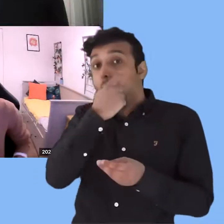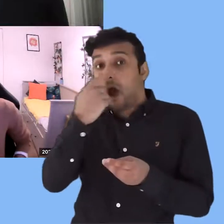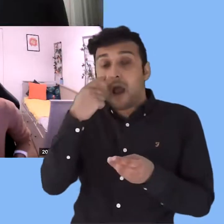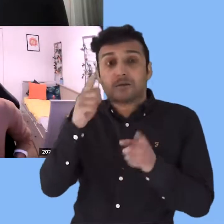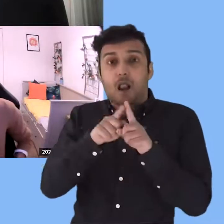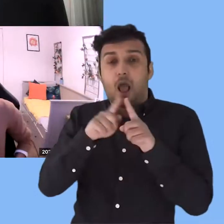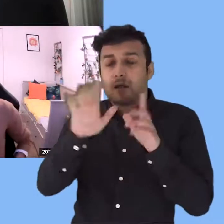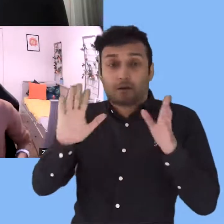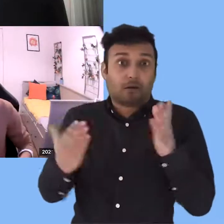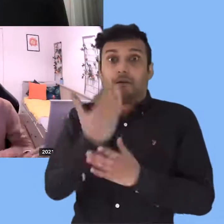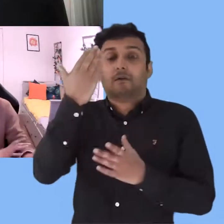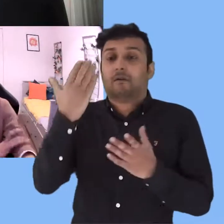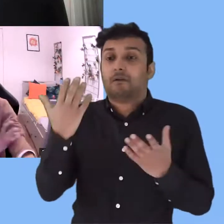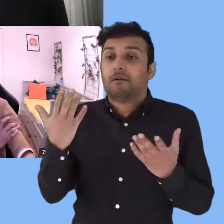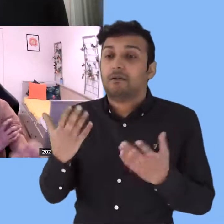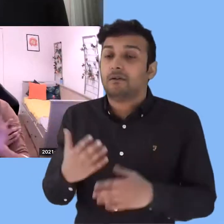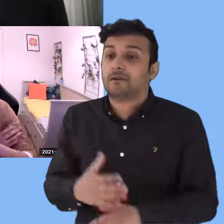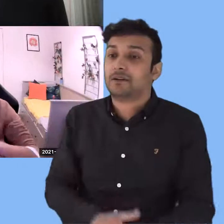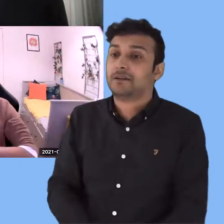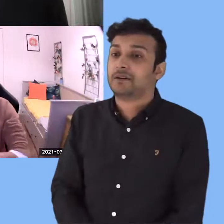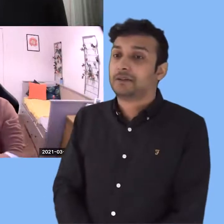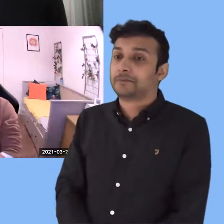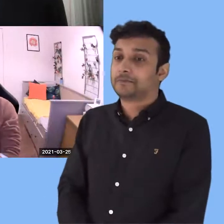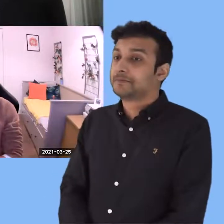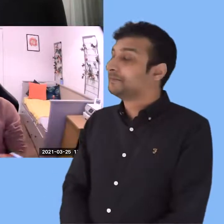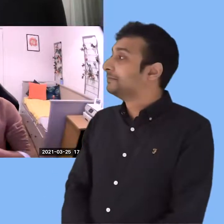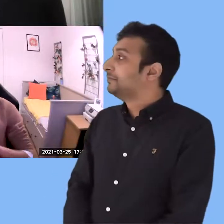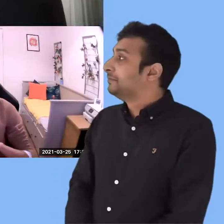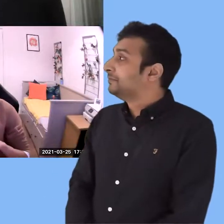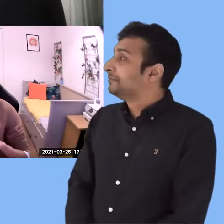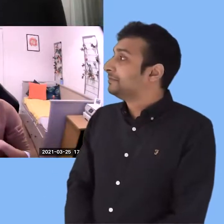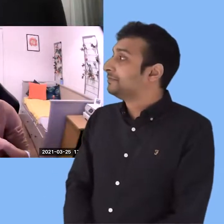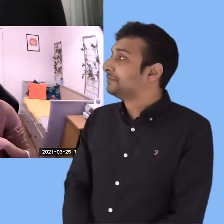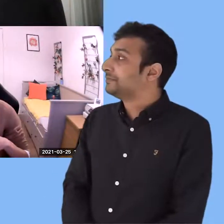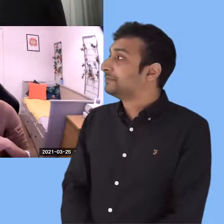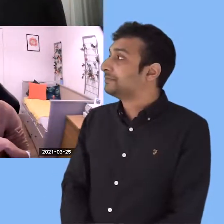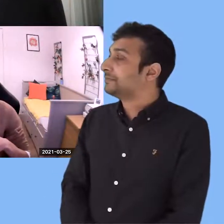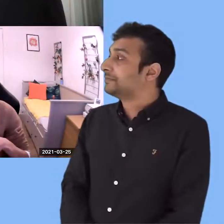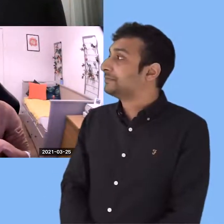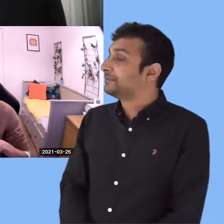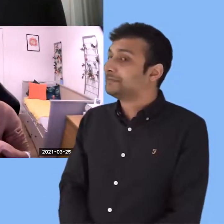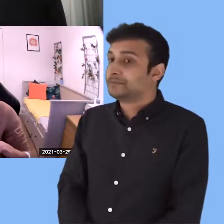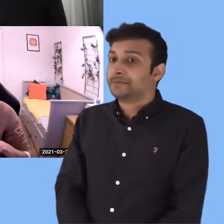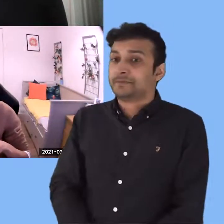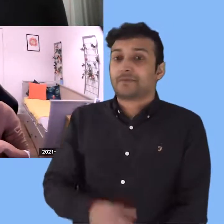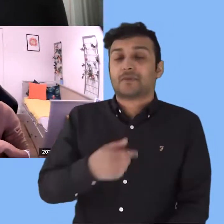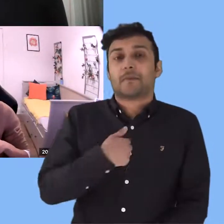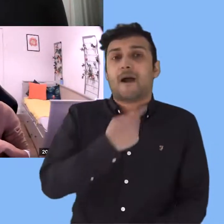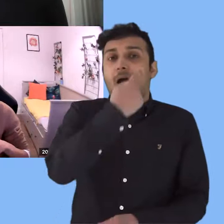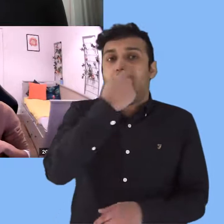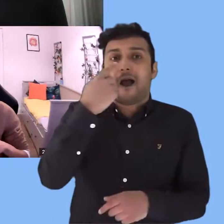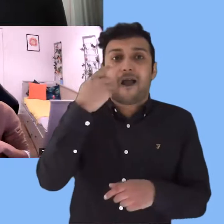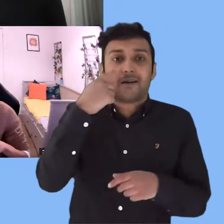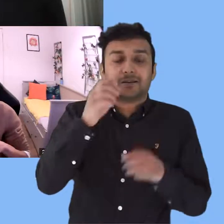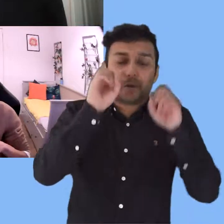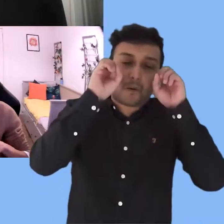You know, my eyes that kiss in the corners and glow like warm tea are a revolution. And that for me is so